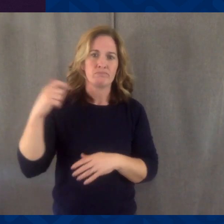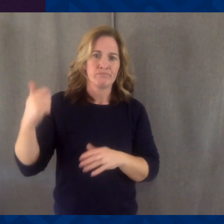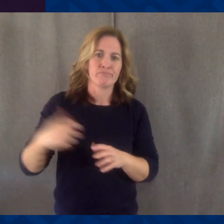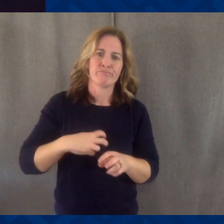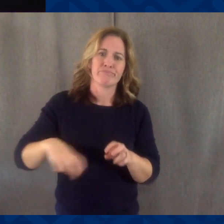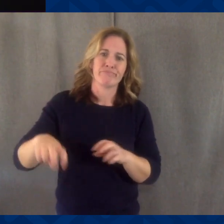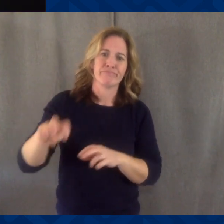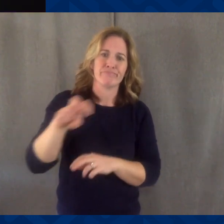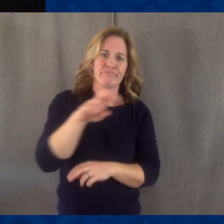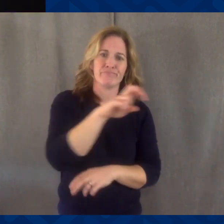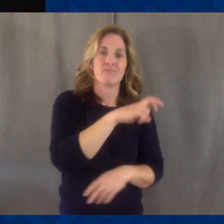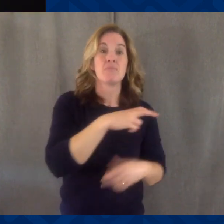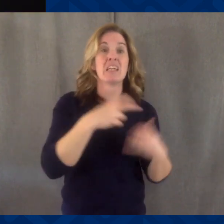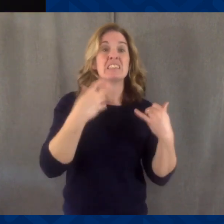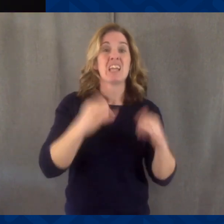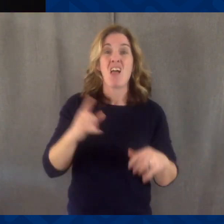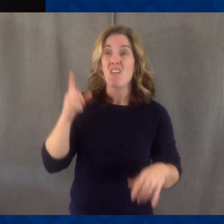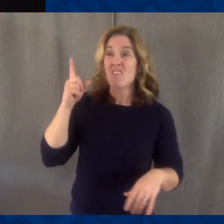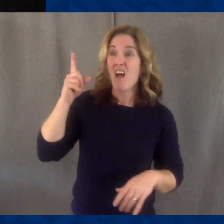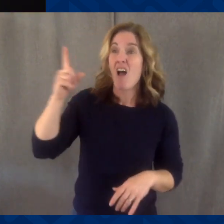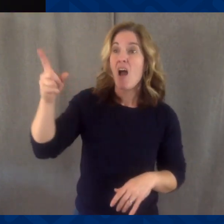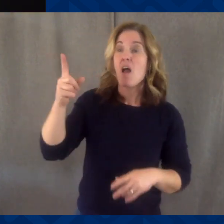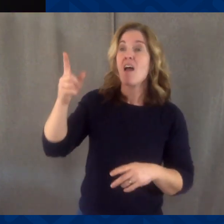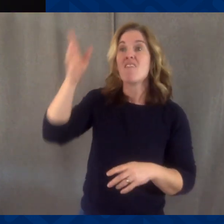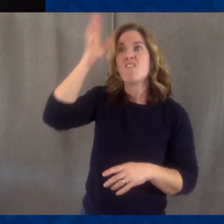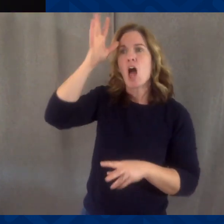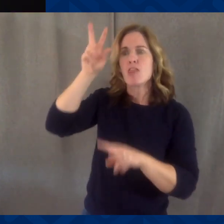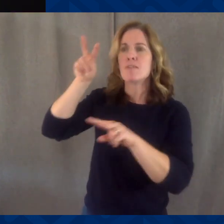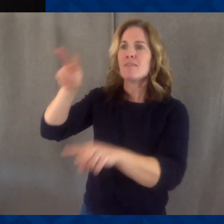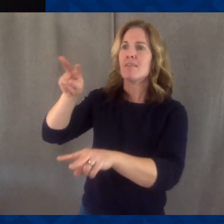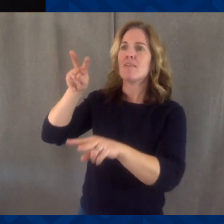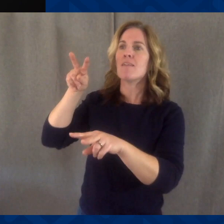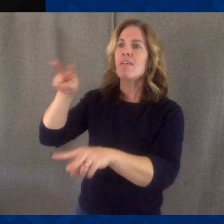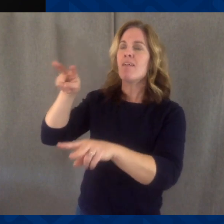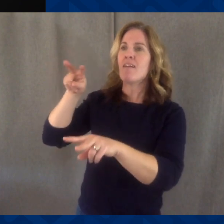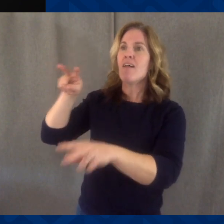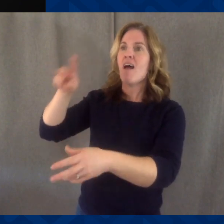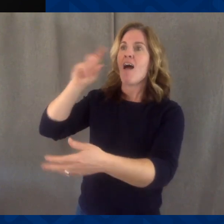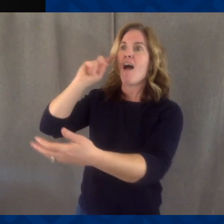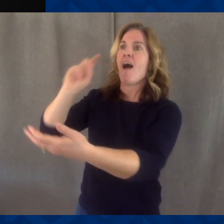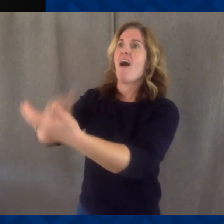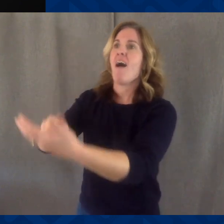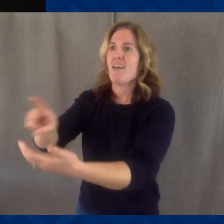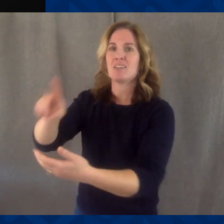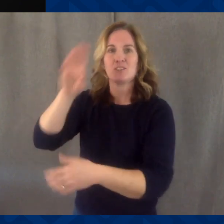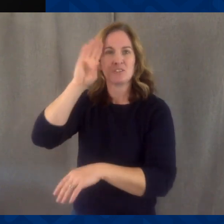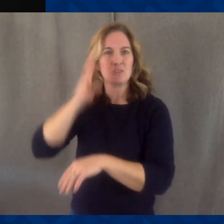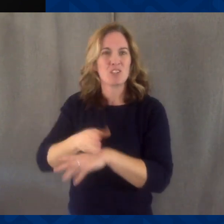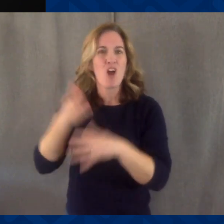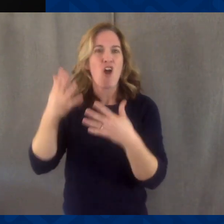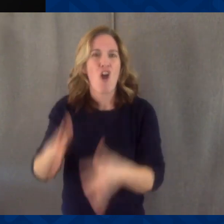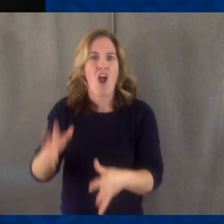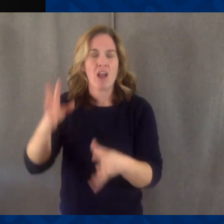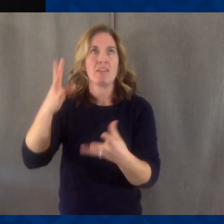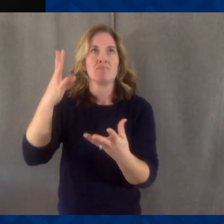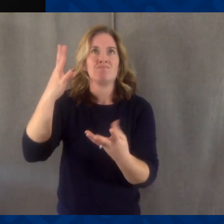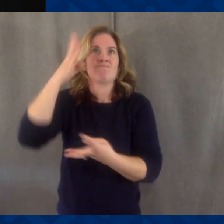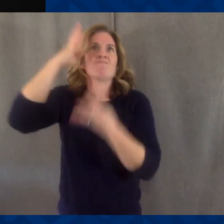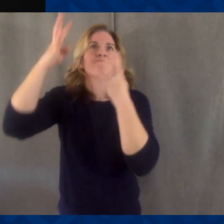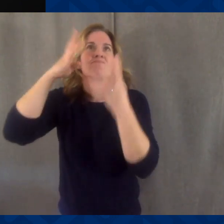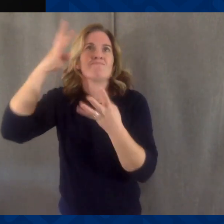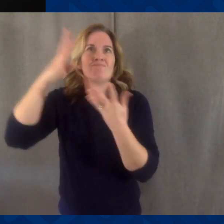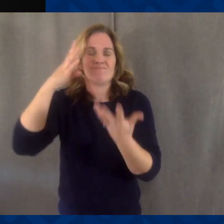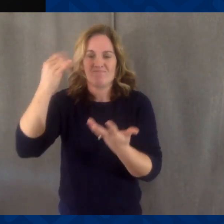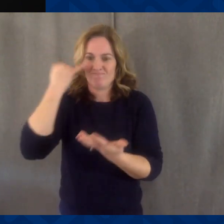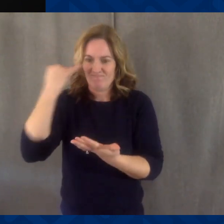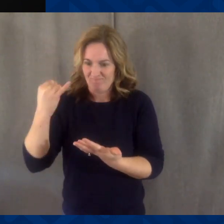father saw him. You see, what's happening here is the son is writing out his script, and he's going to go back to his daddy, and he's going to read from this prepared